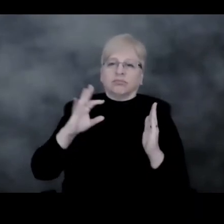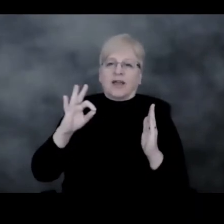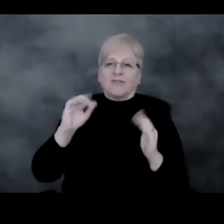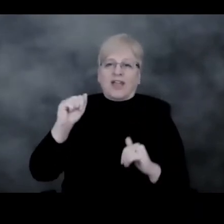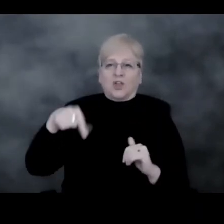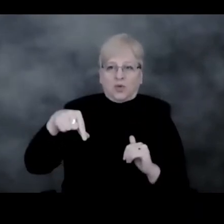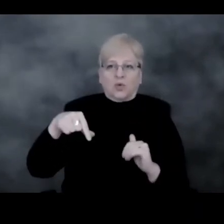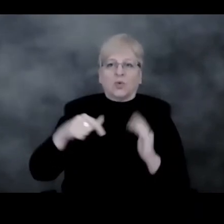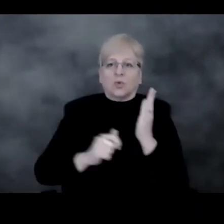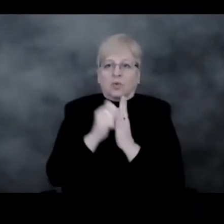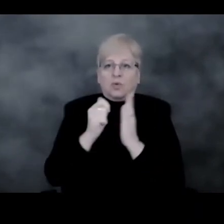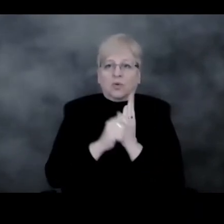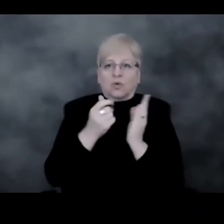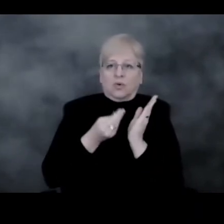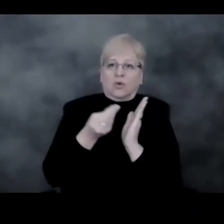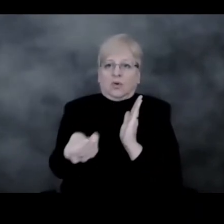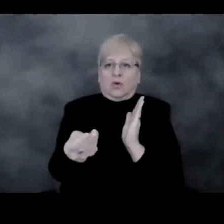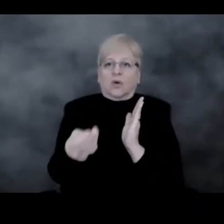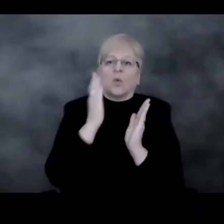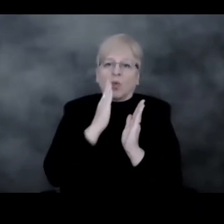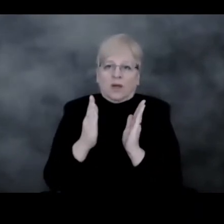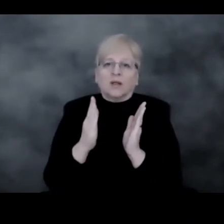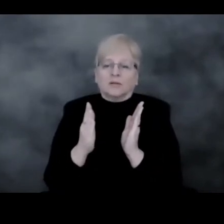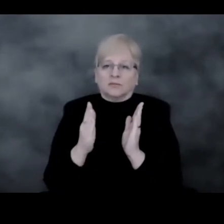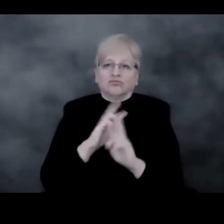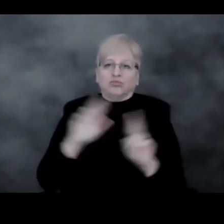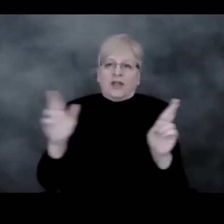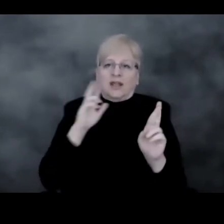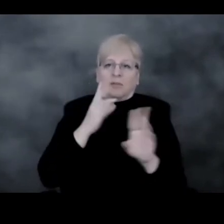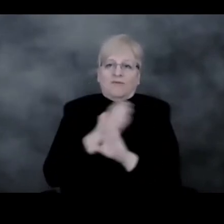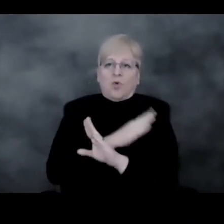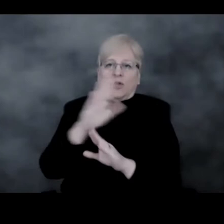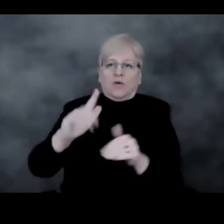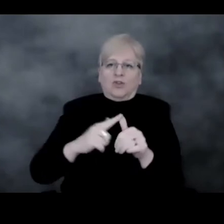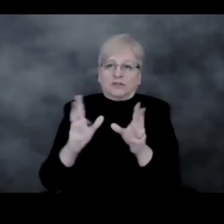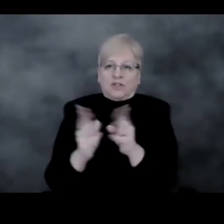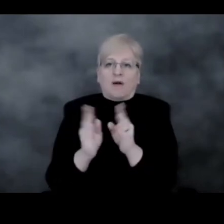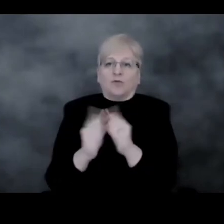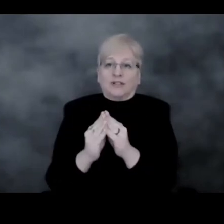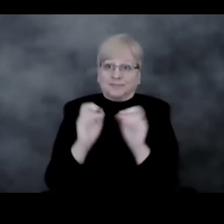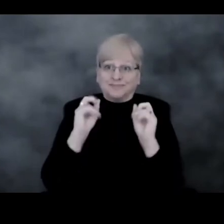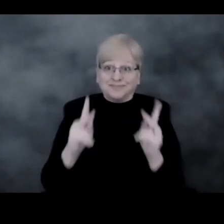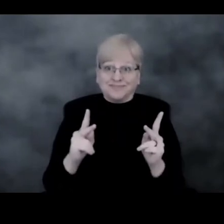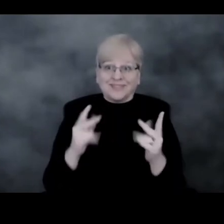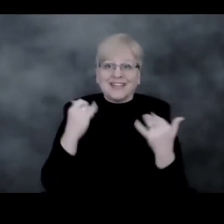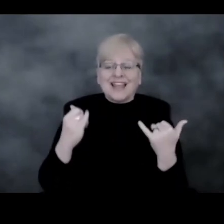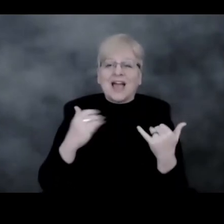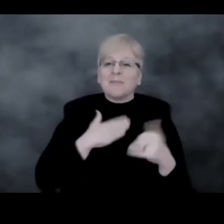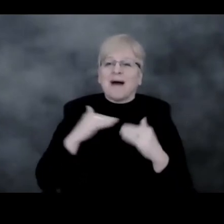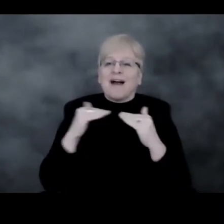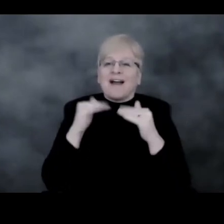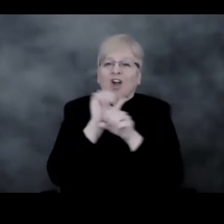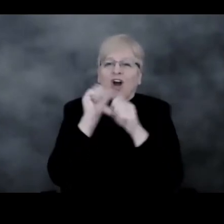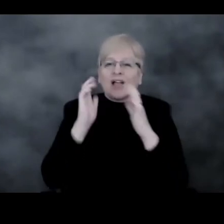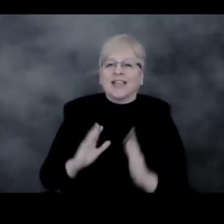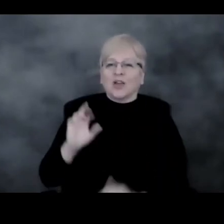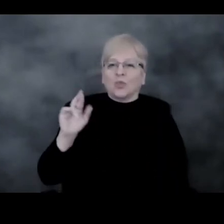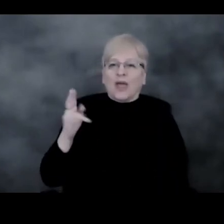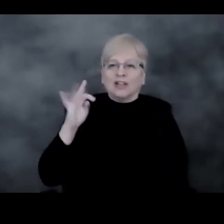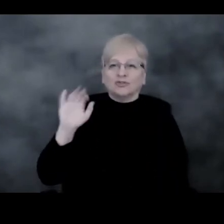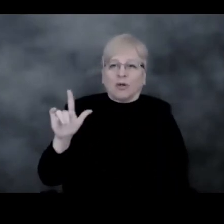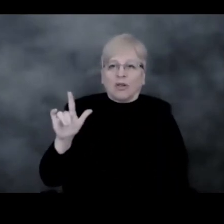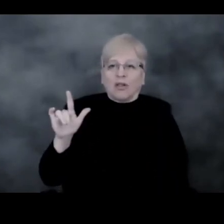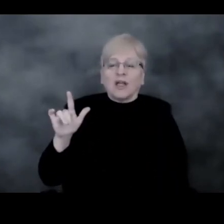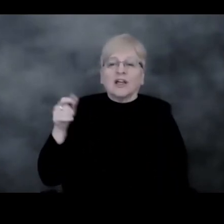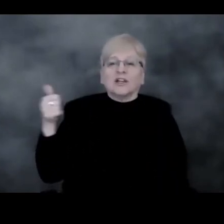you'll have all of the information that you need. So with that, I'm going to go ahead and turn it over to my colleague, Rachel. She is the project manager